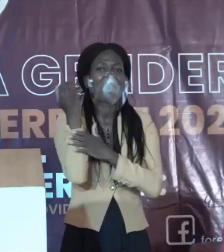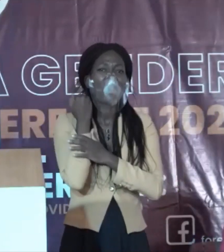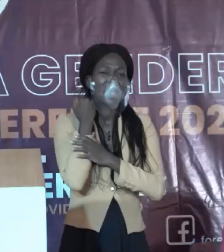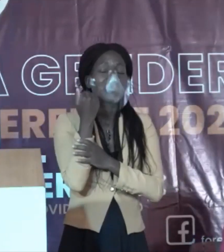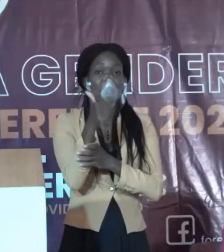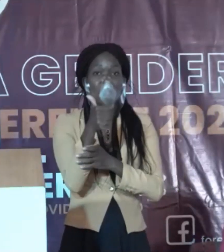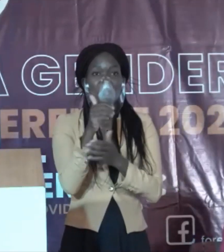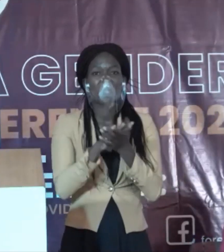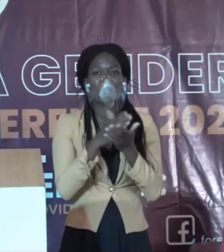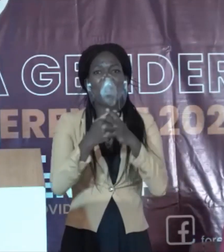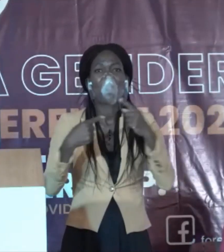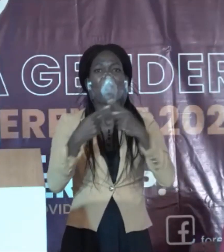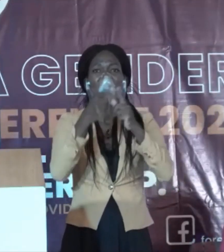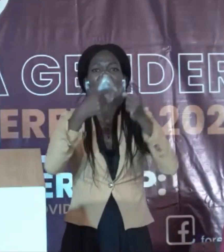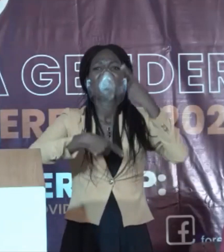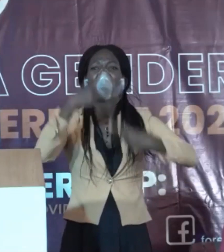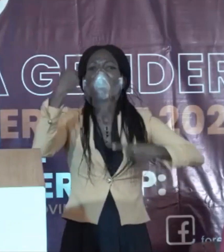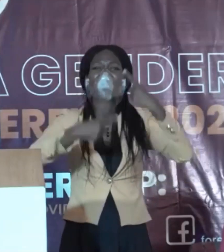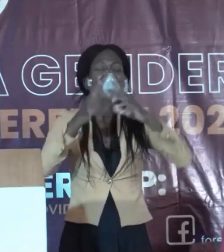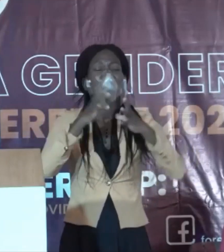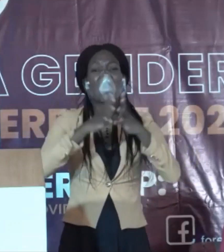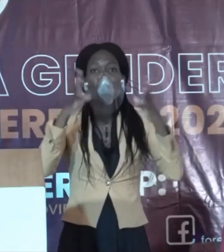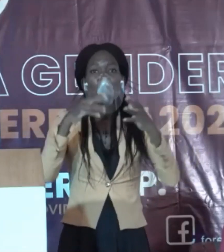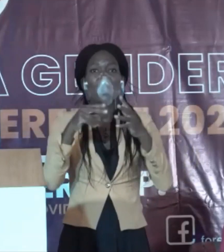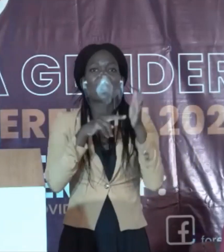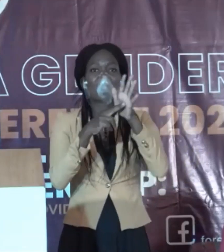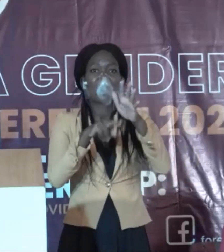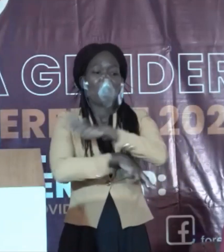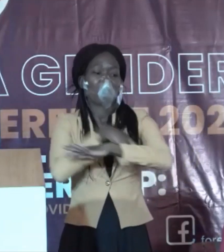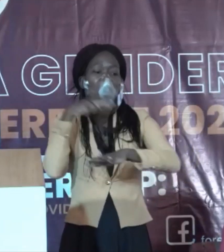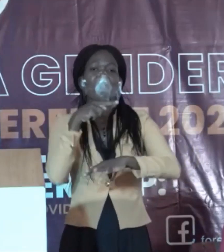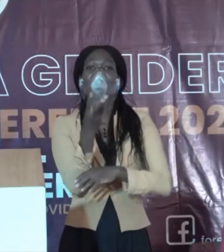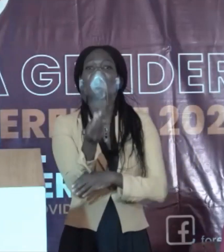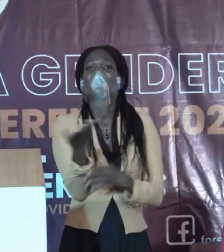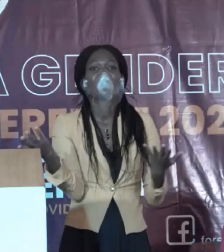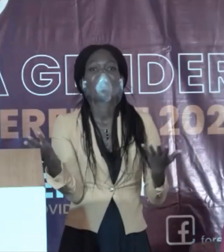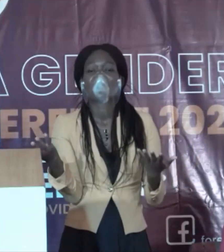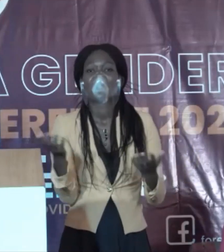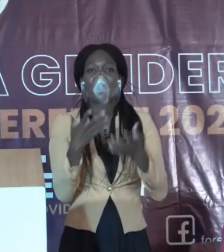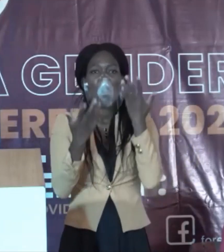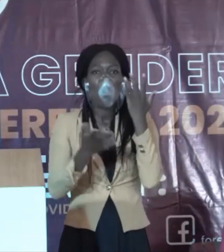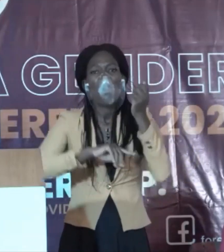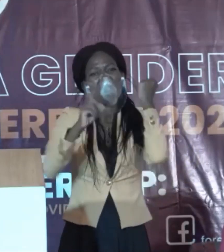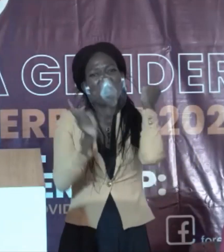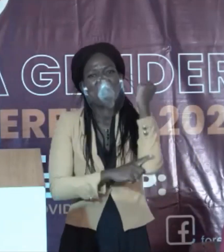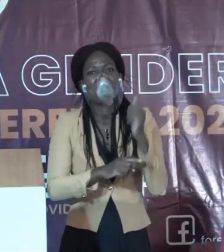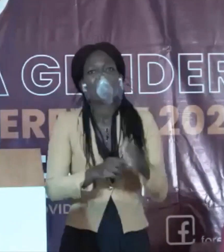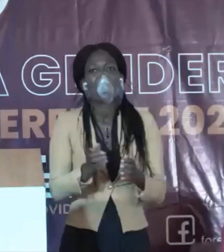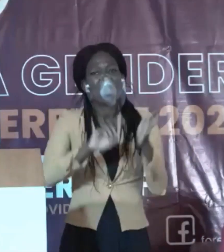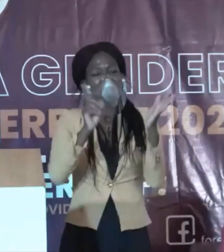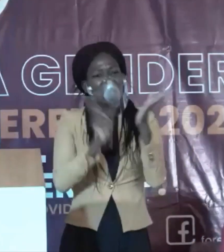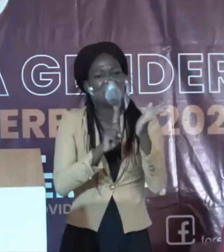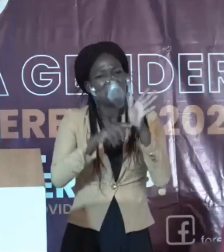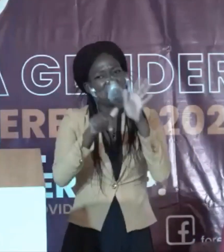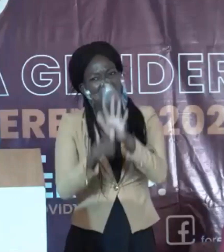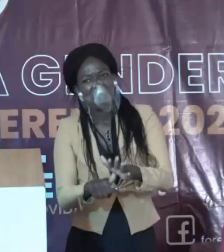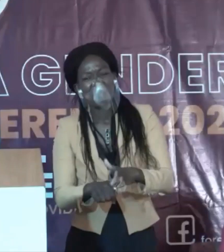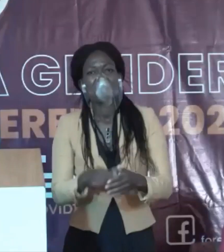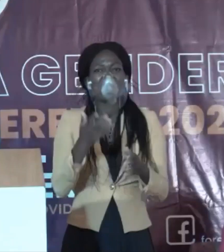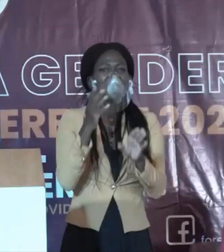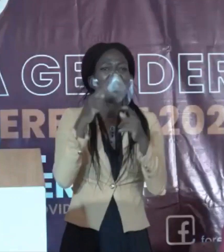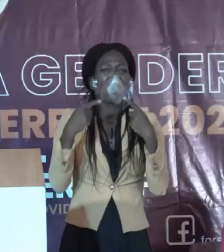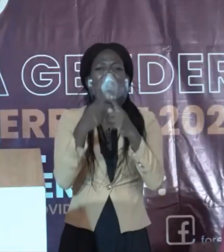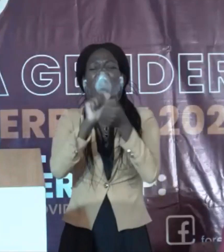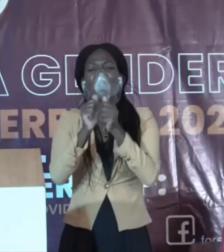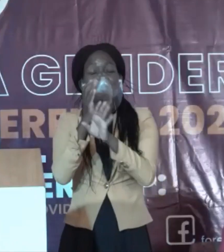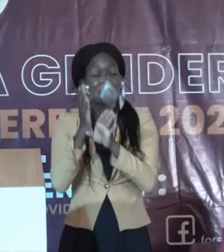several risks and challenges, including theft, unnecessary charges, verbal violence, harassment, and sexual abuse. Very